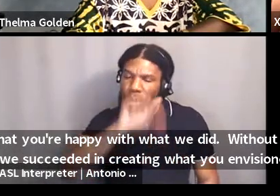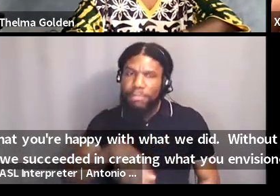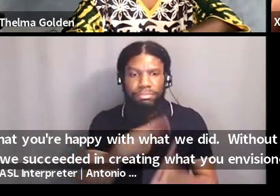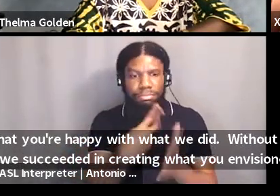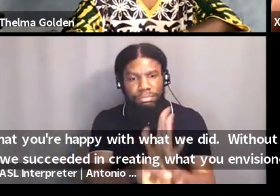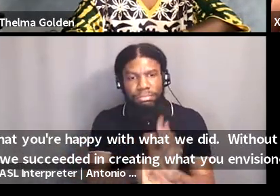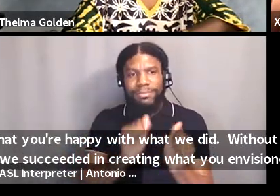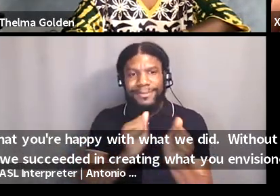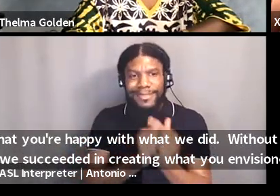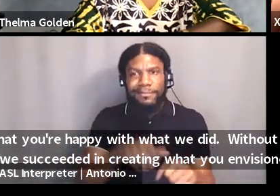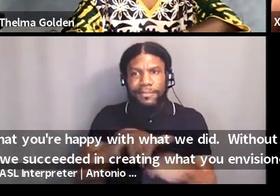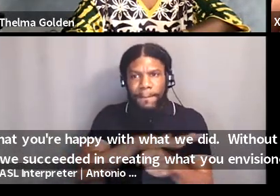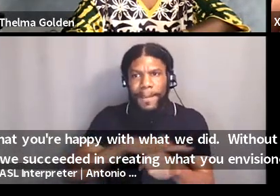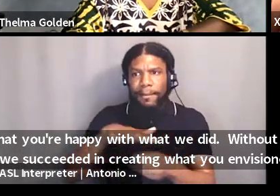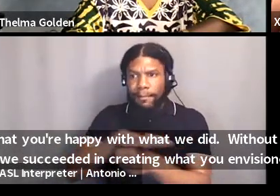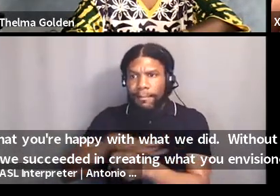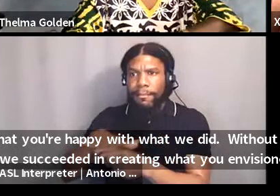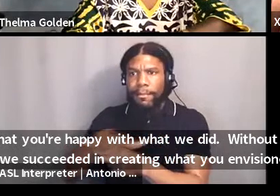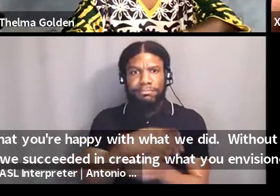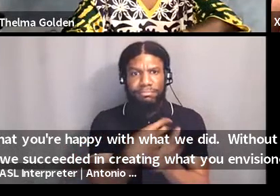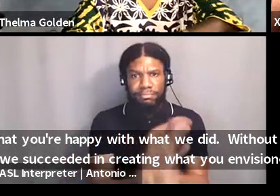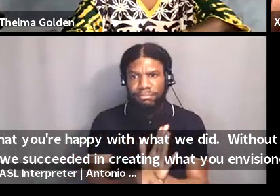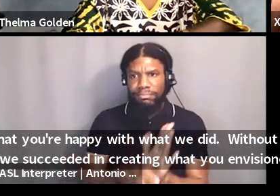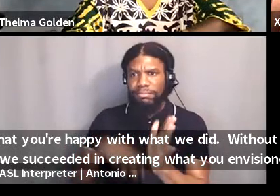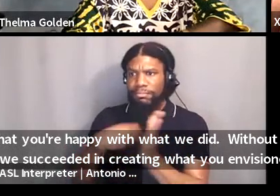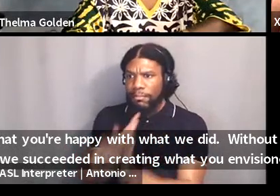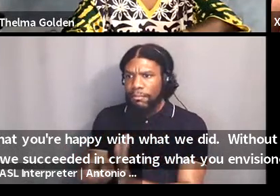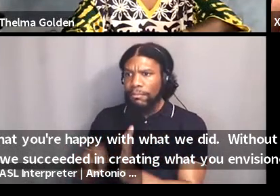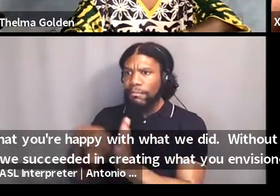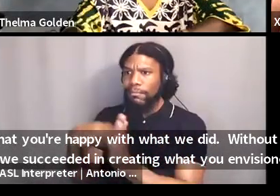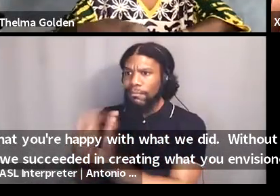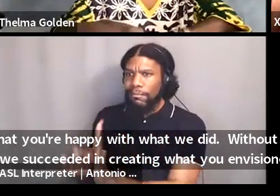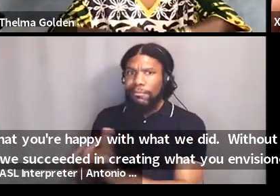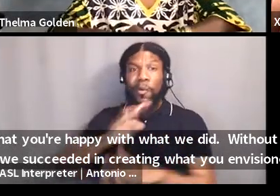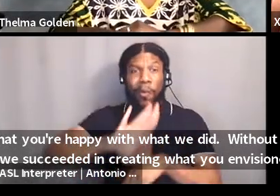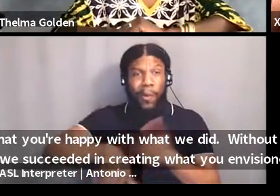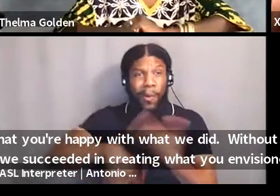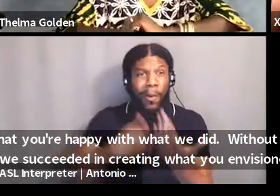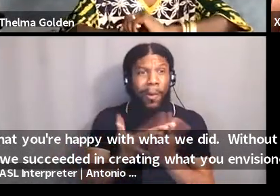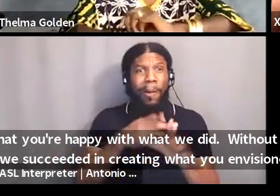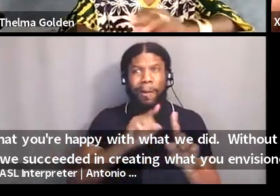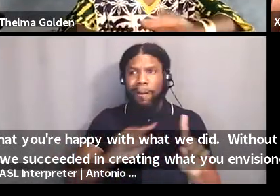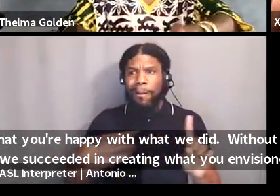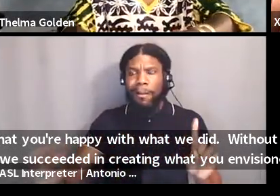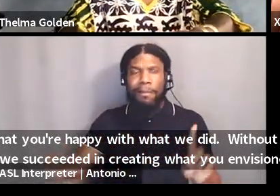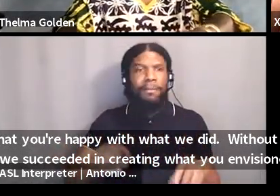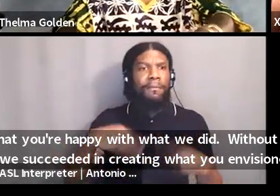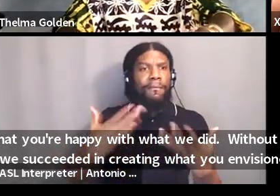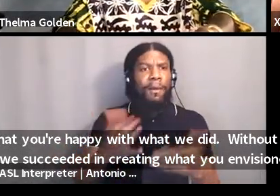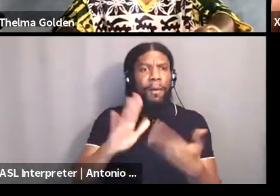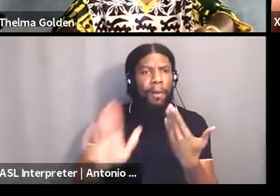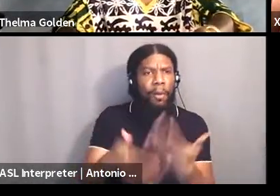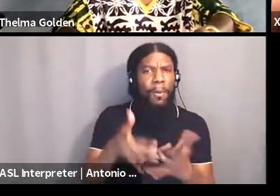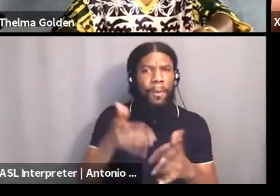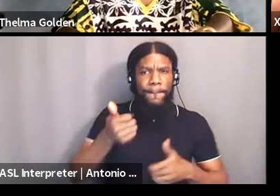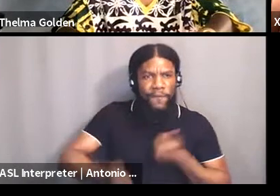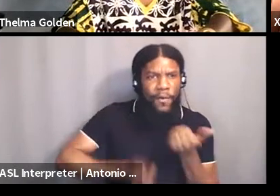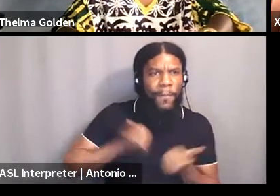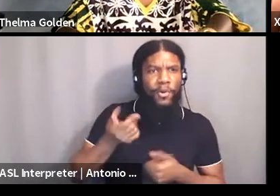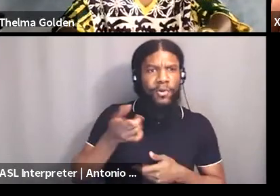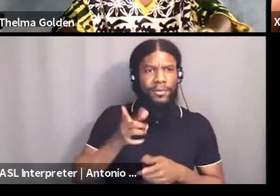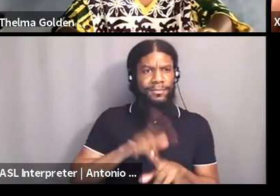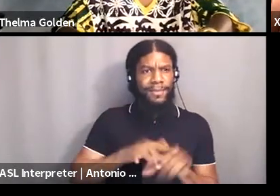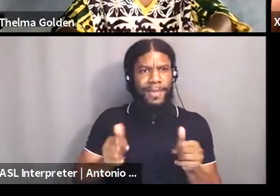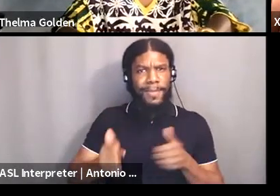it's just like this, like they all provide sort of this almost performative, but just like